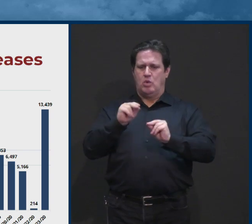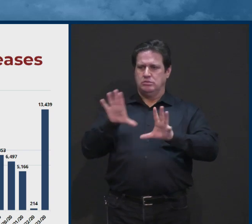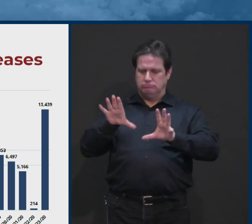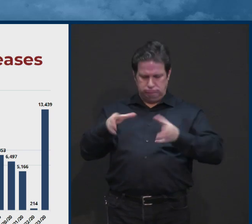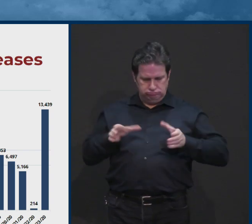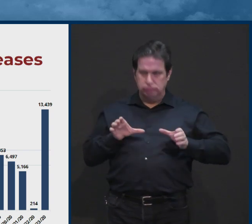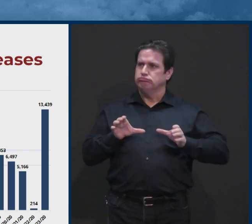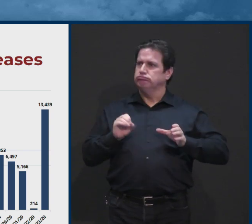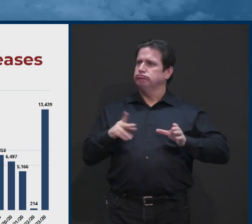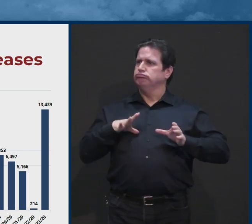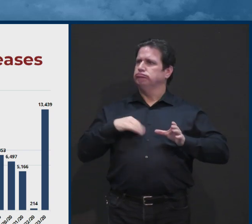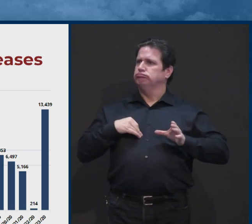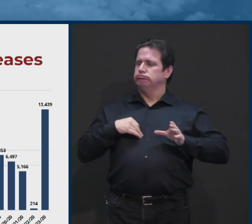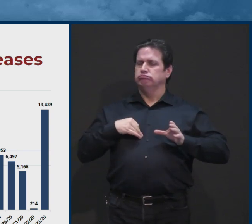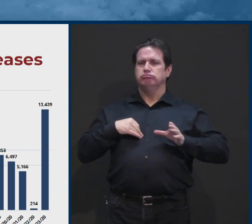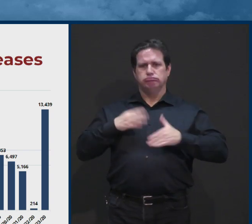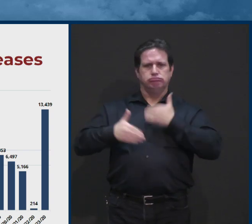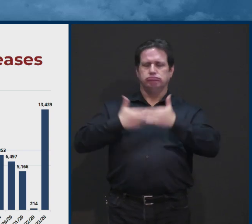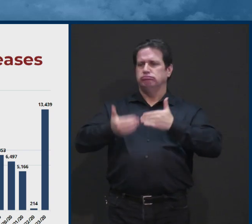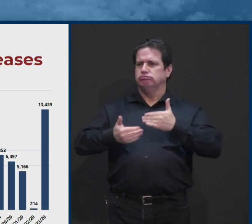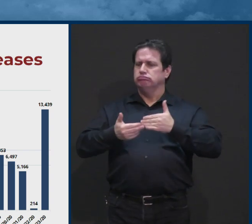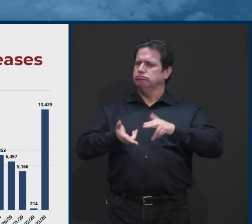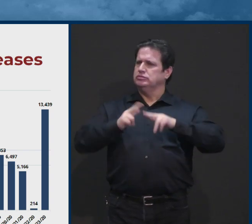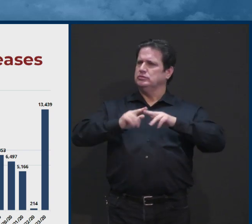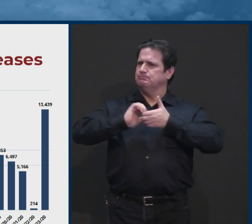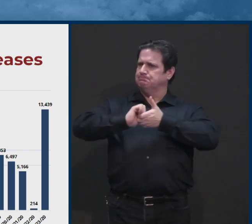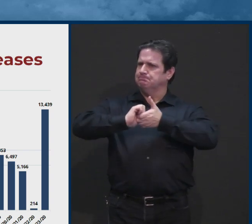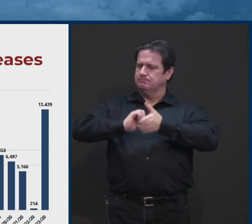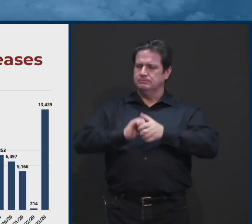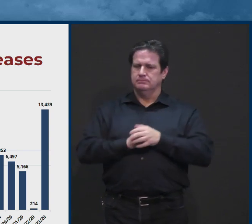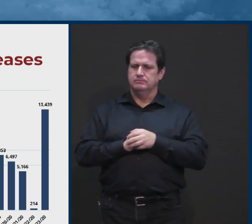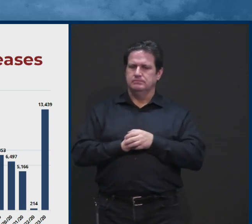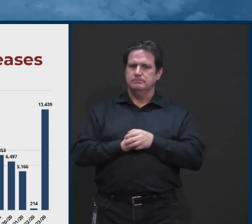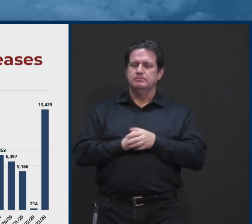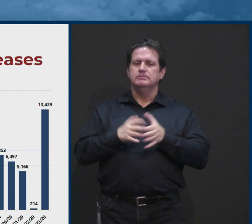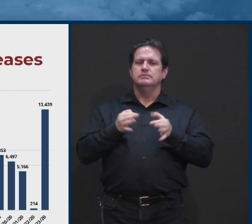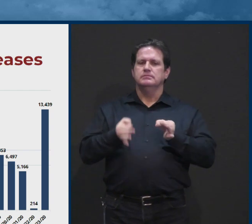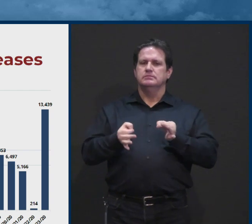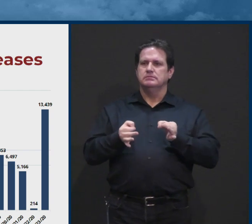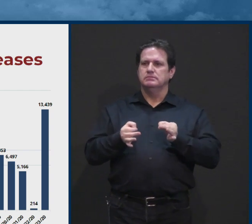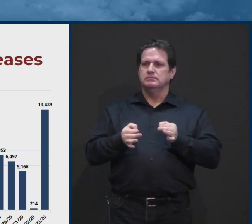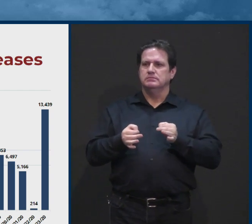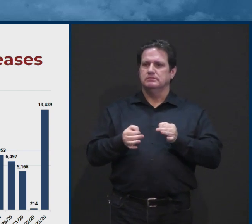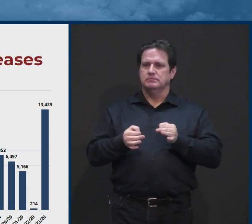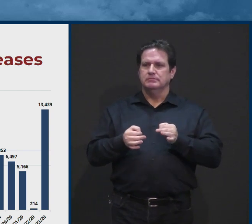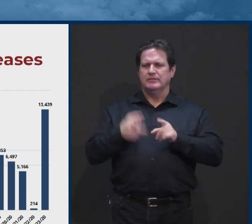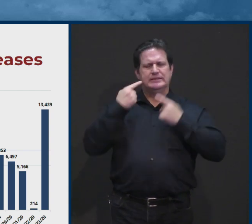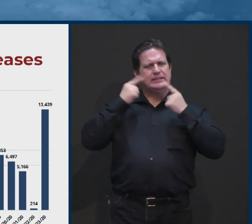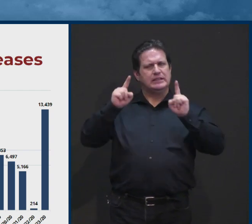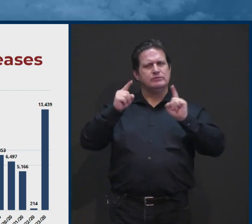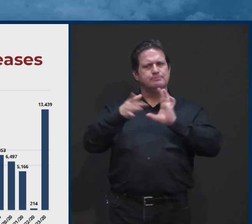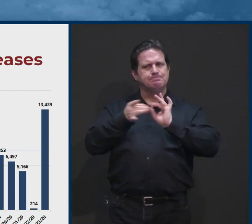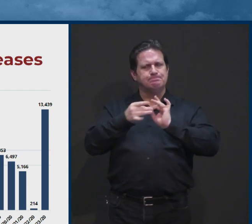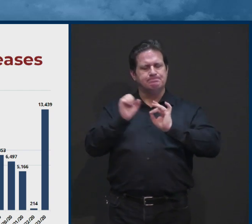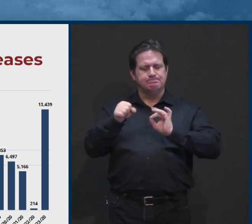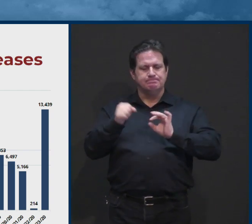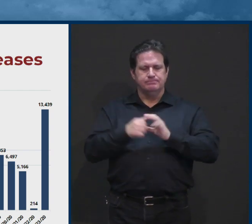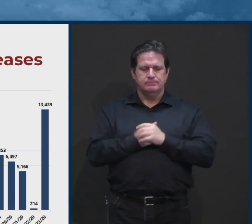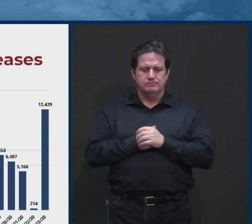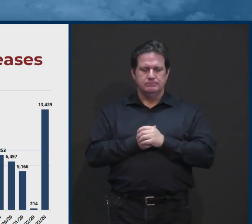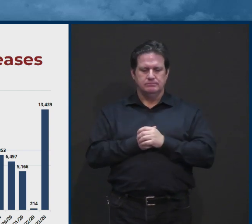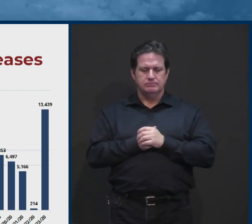hey, let's work with you to make sure we increase the logistics where we can. So definitely one of many success stories I think we've